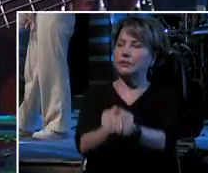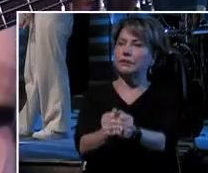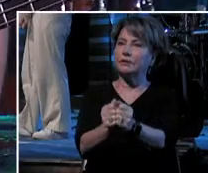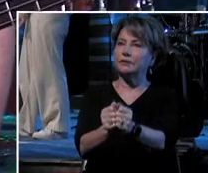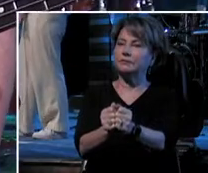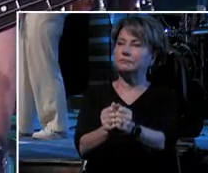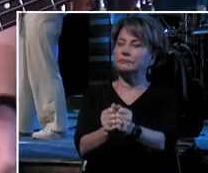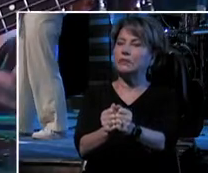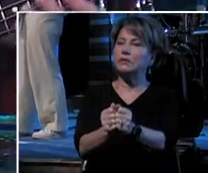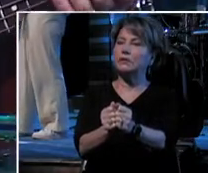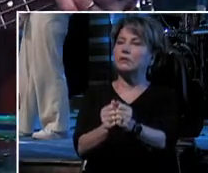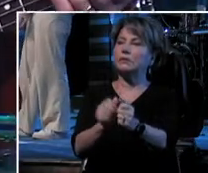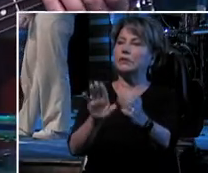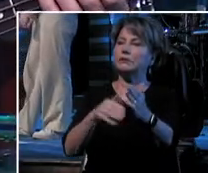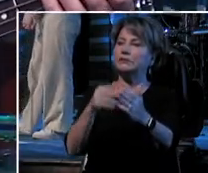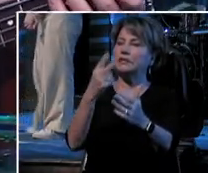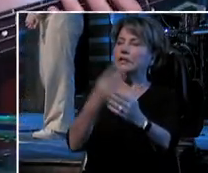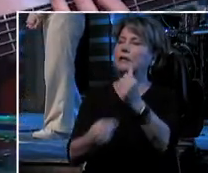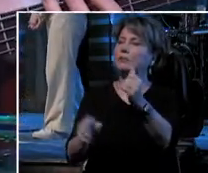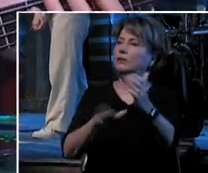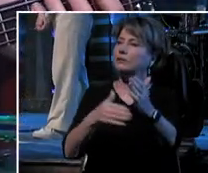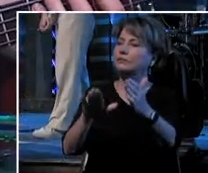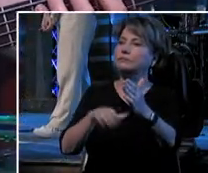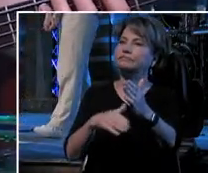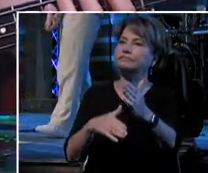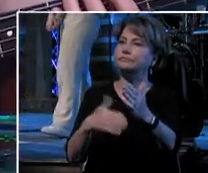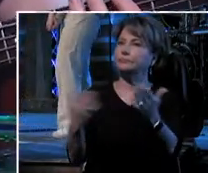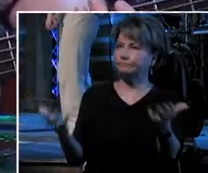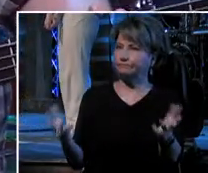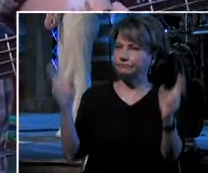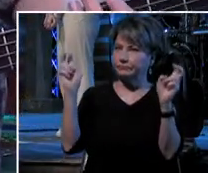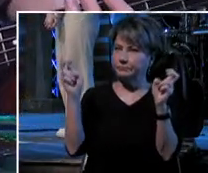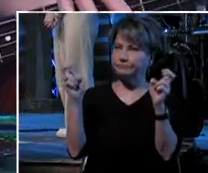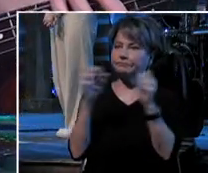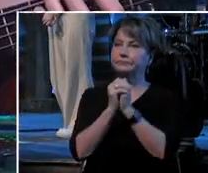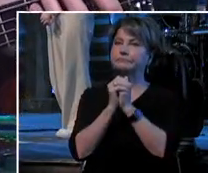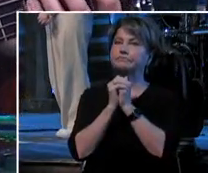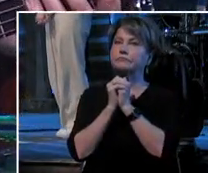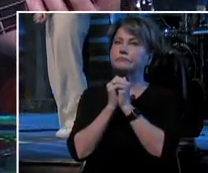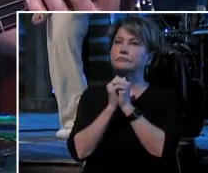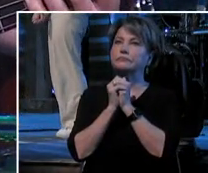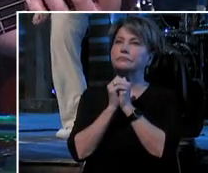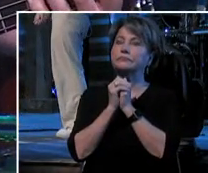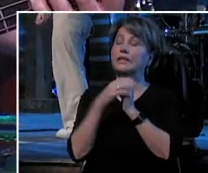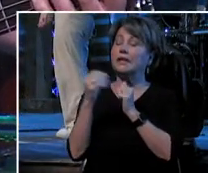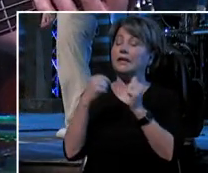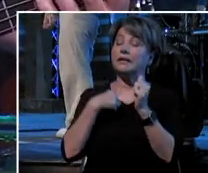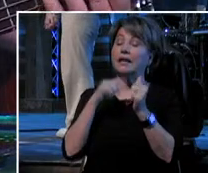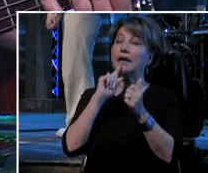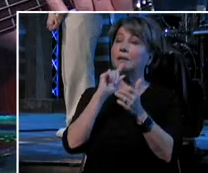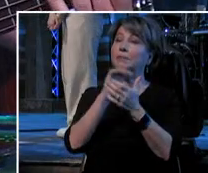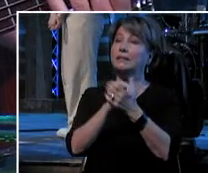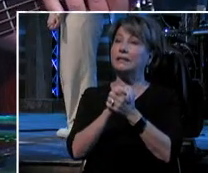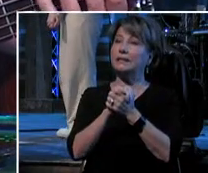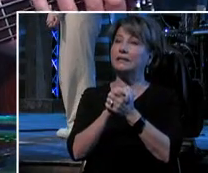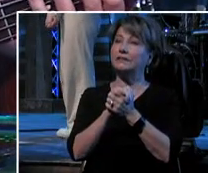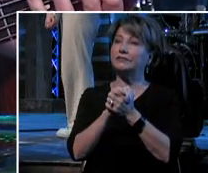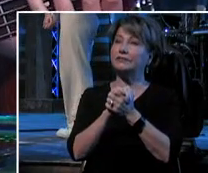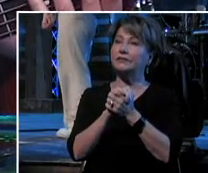and then we'll move on to the song. It goes like this. And I